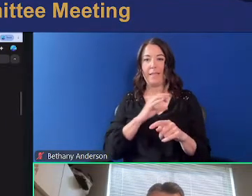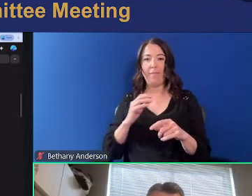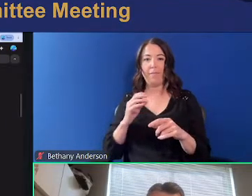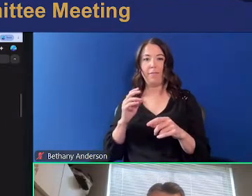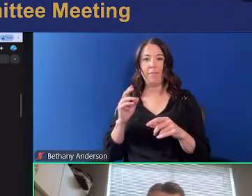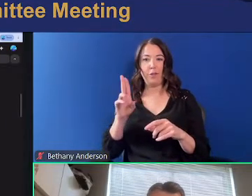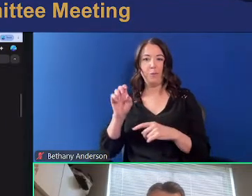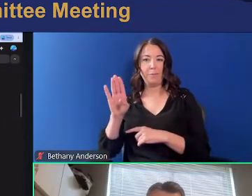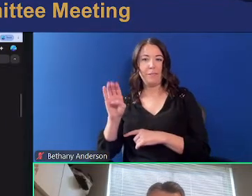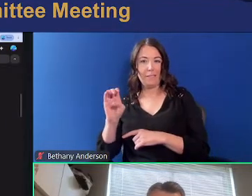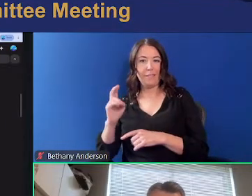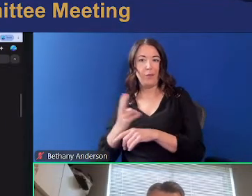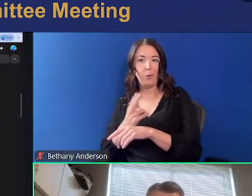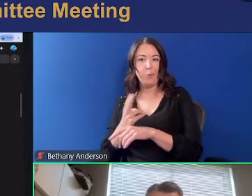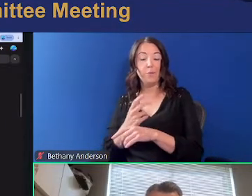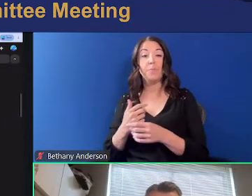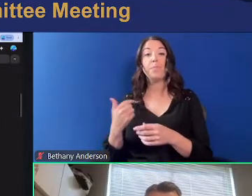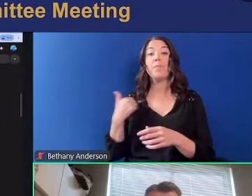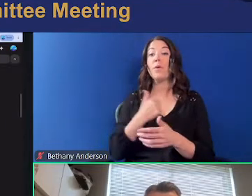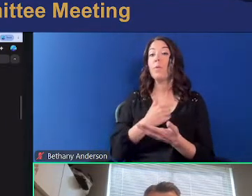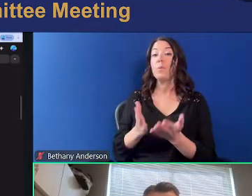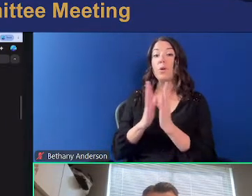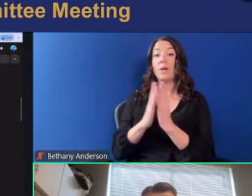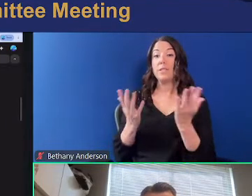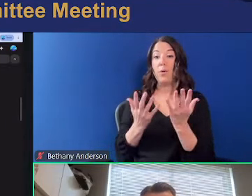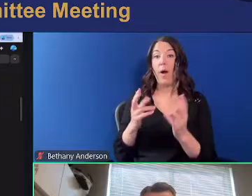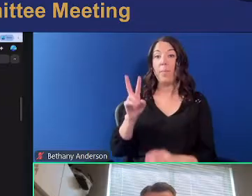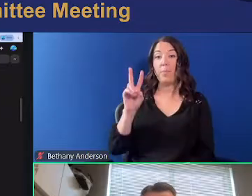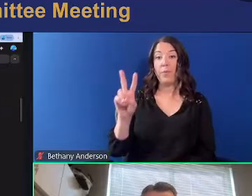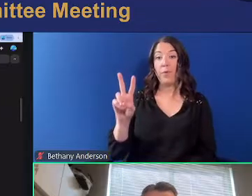utilize. We're requesting